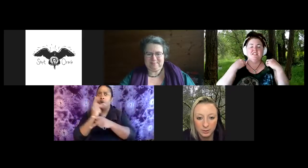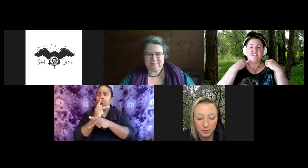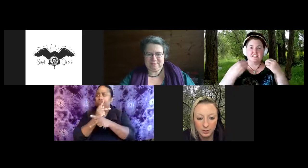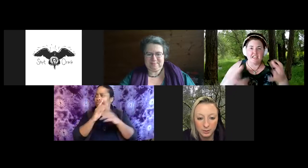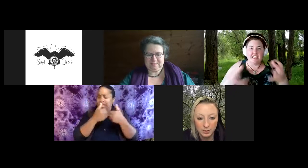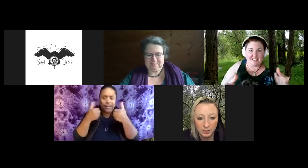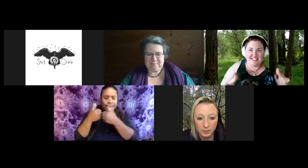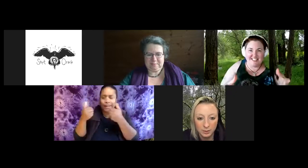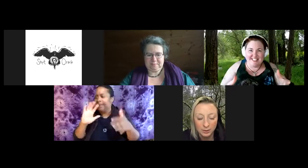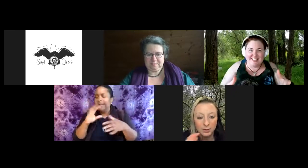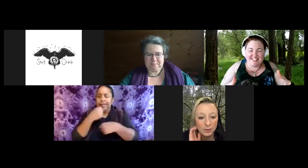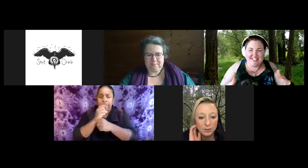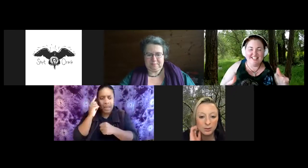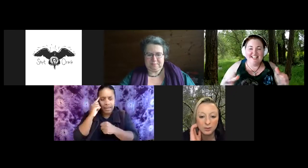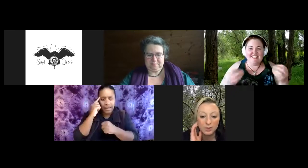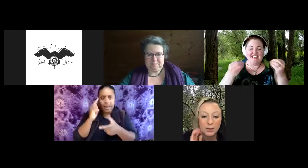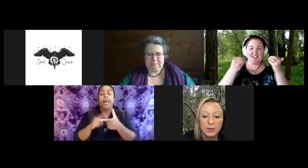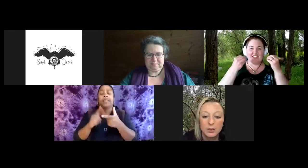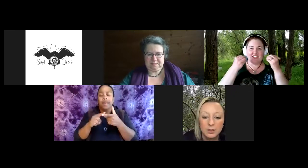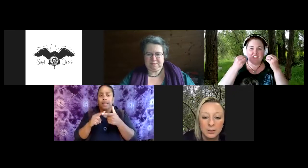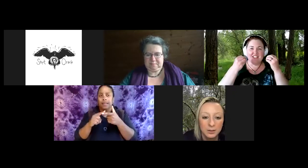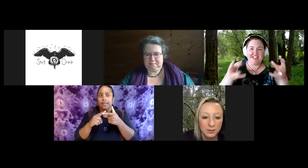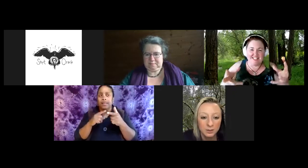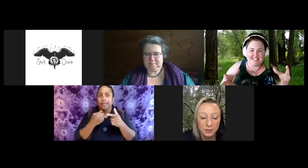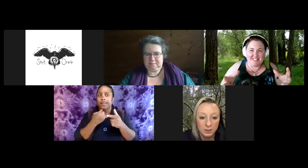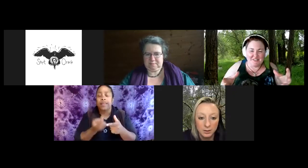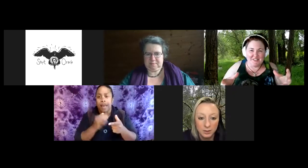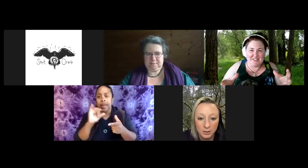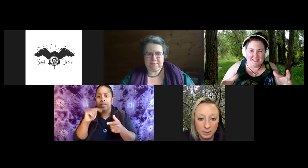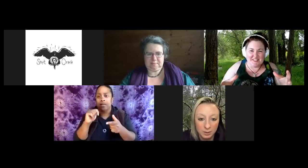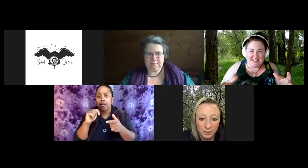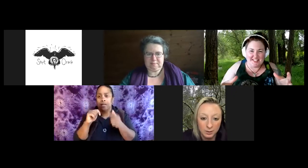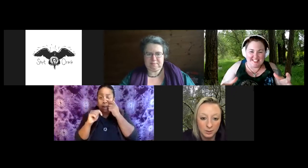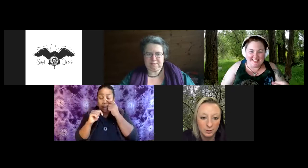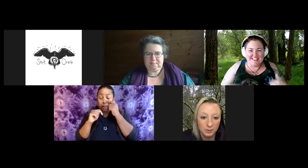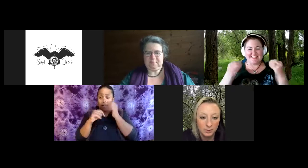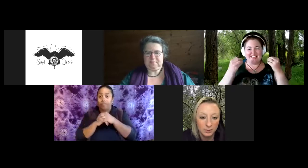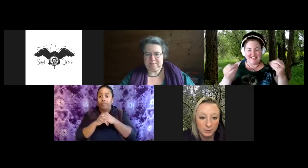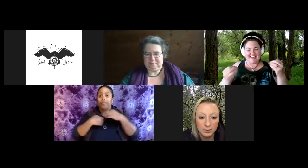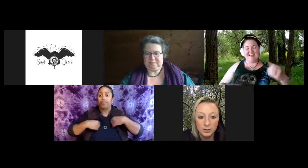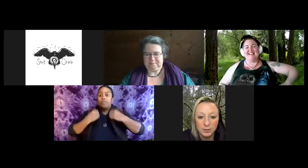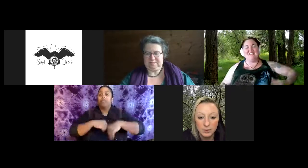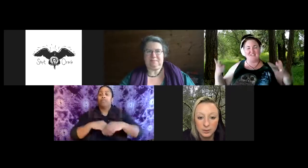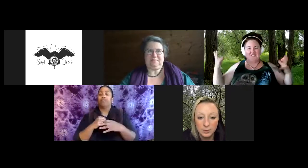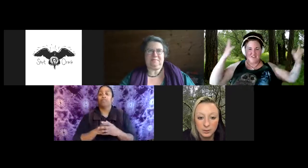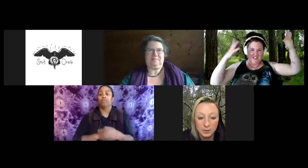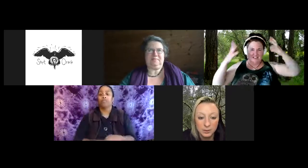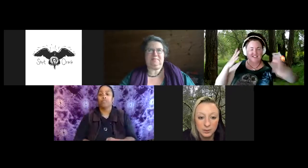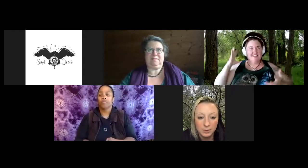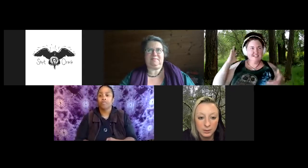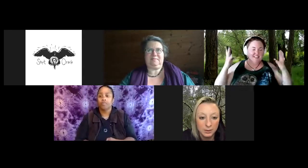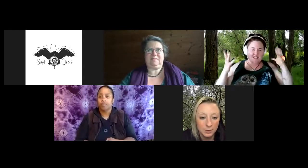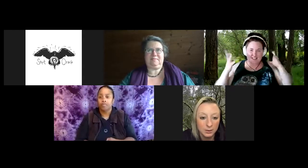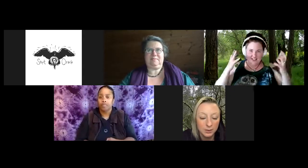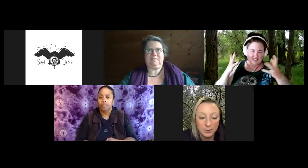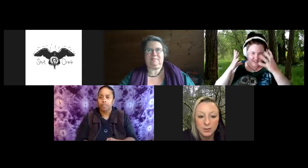then say it and sound articulate when you're then saying it after you've